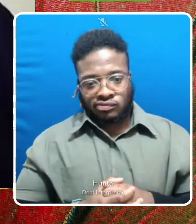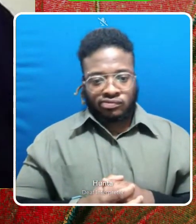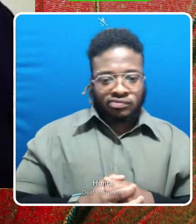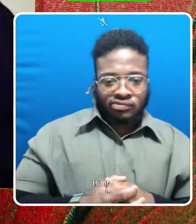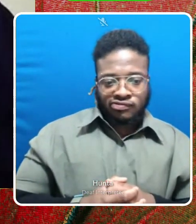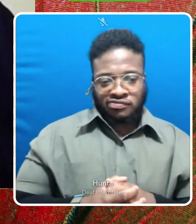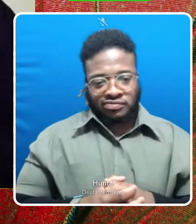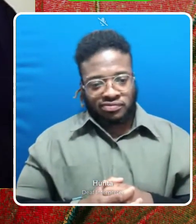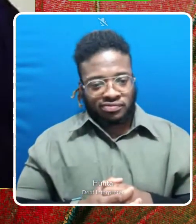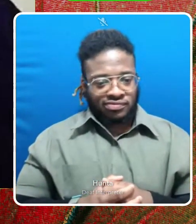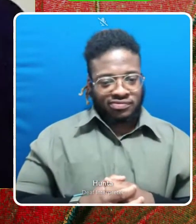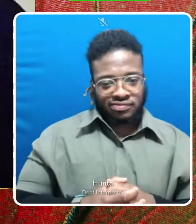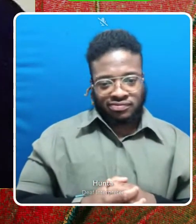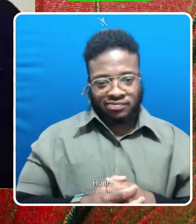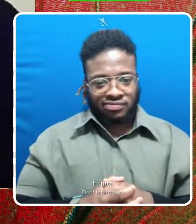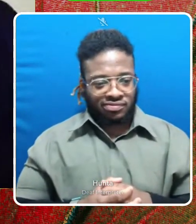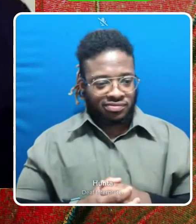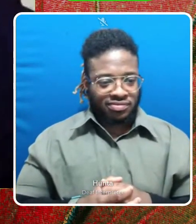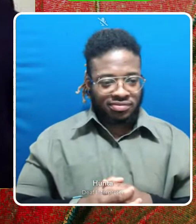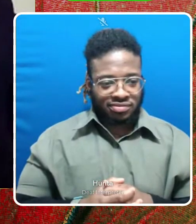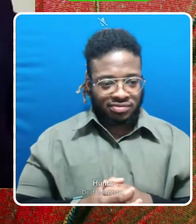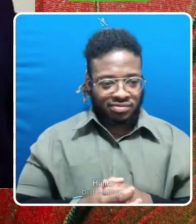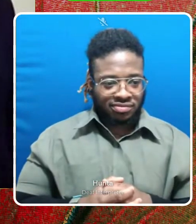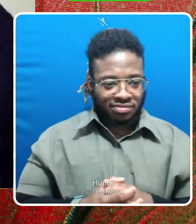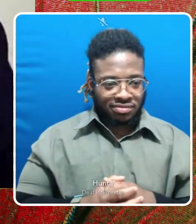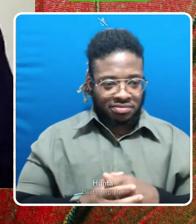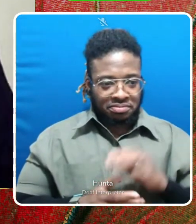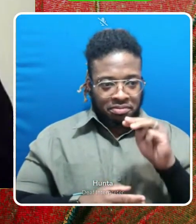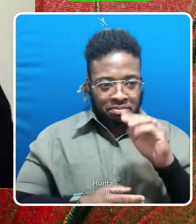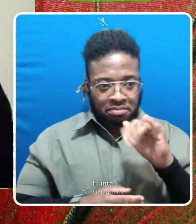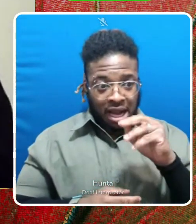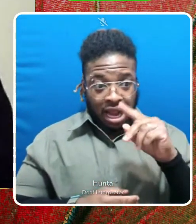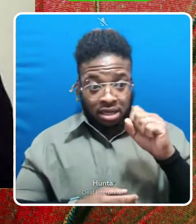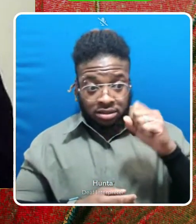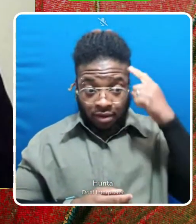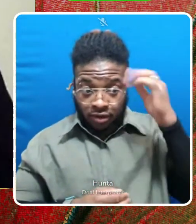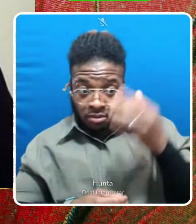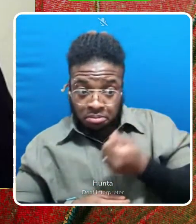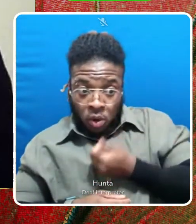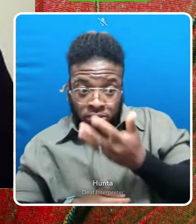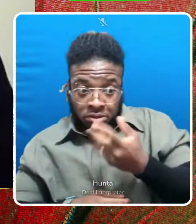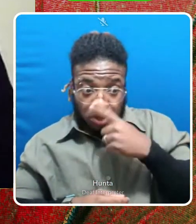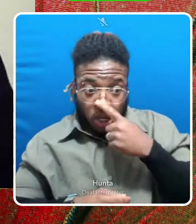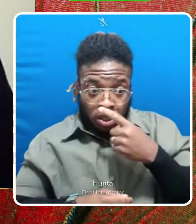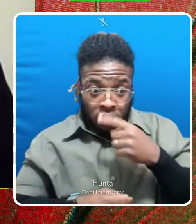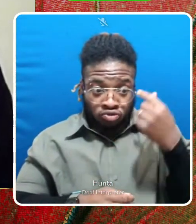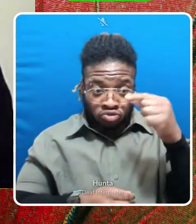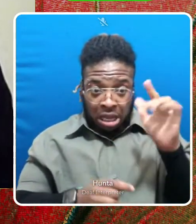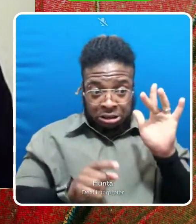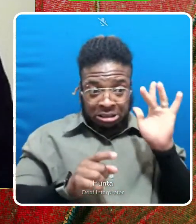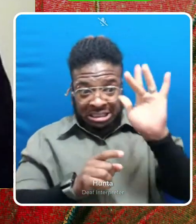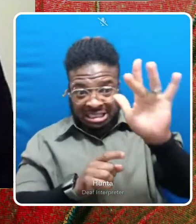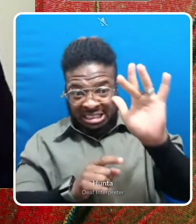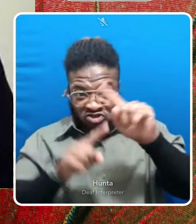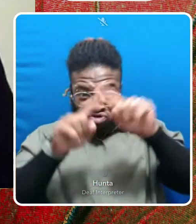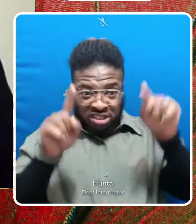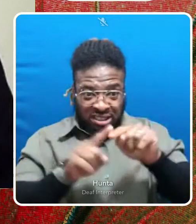You know, Minds of Poetry, y'all can click any little green box up there, take the stage. That